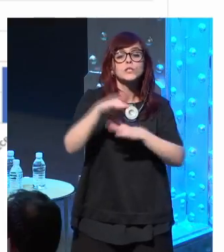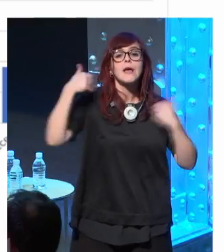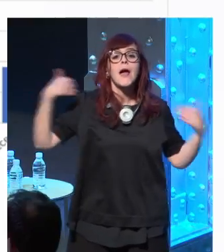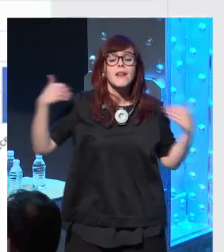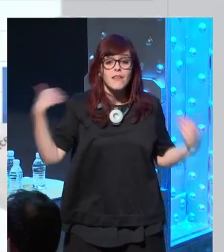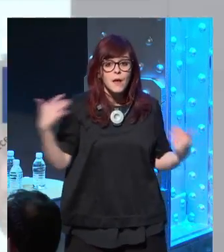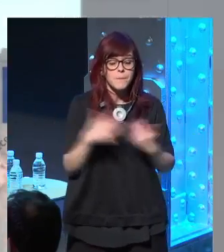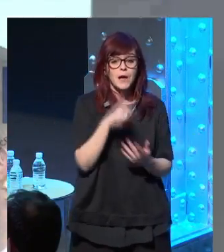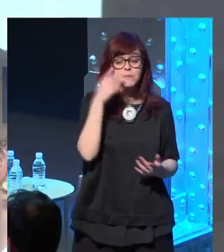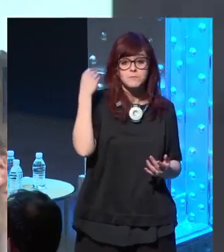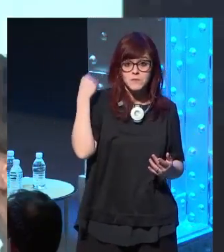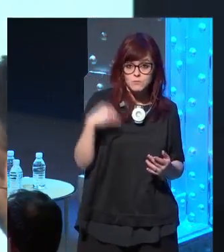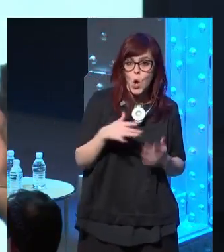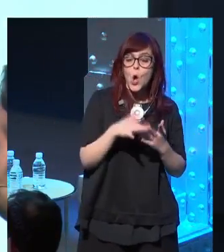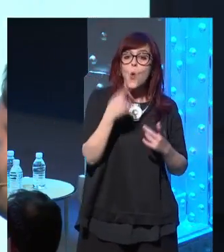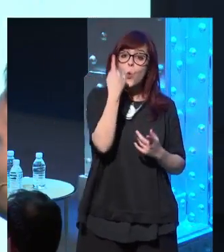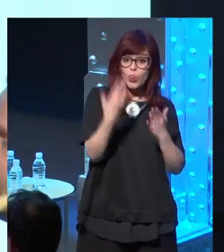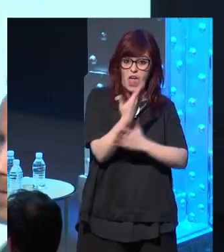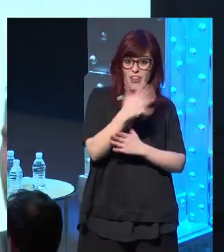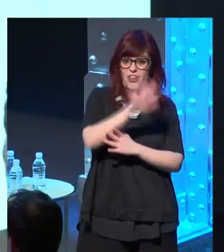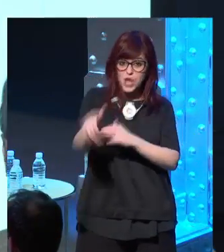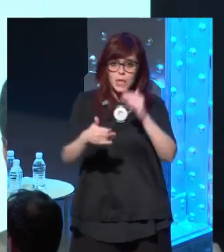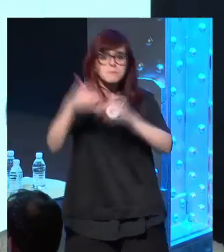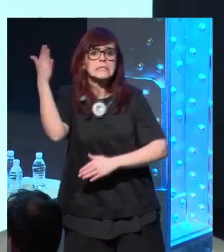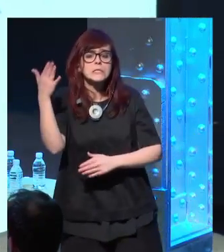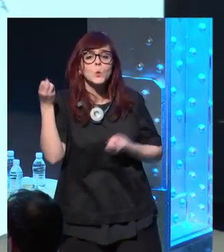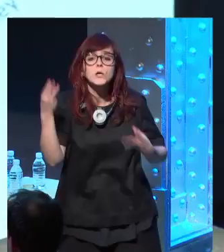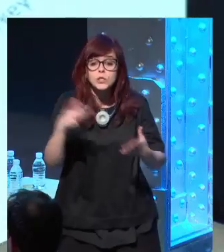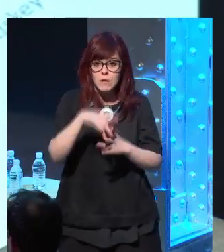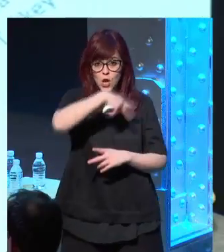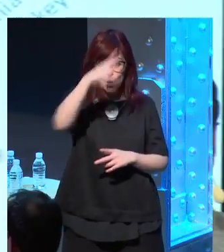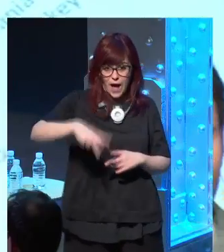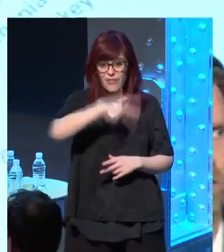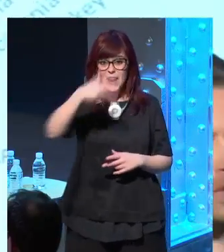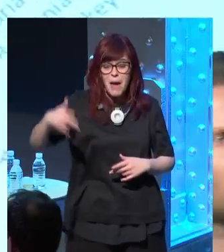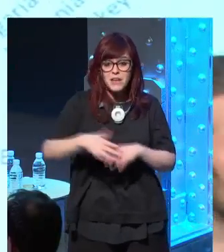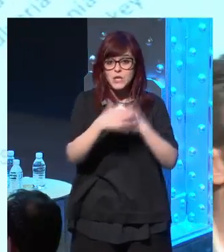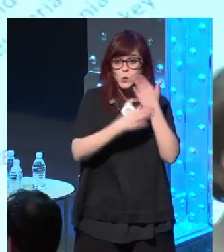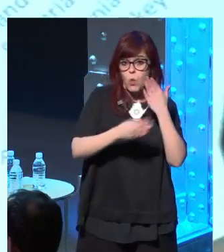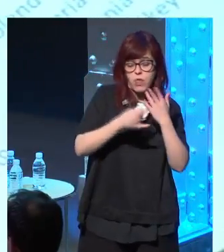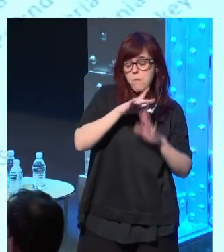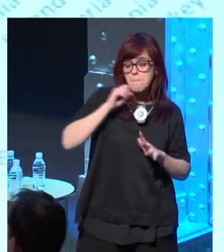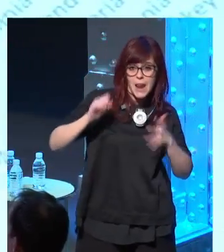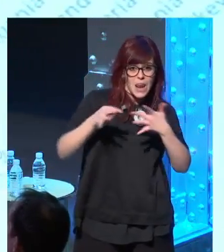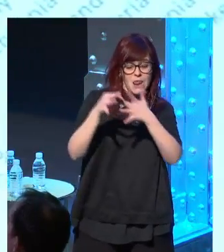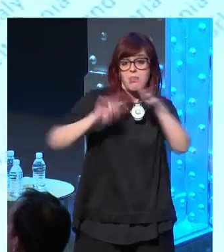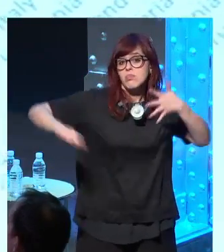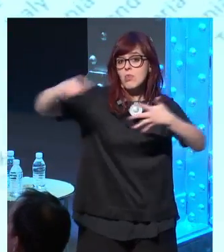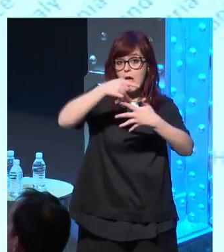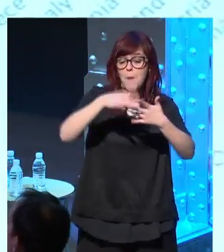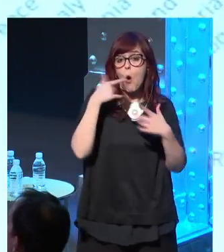5 hours per week, you'll see that Norway and Denmark and Sweden are at the top of the list. Not because we enjoy the